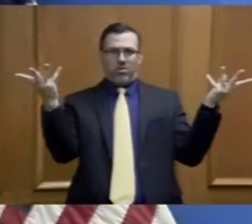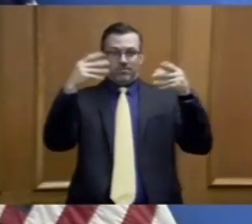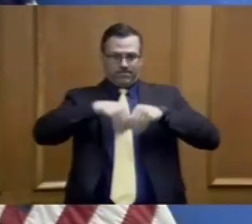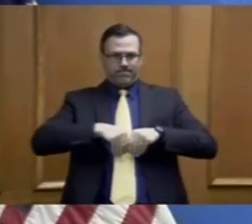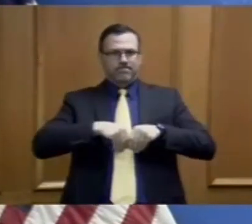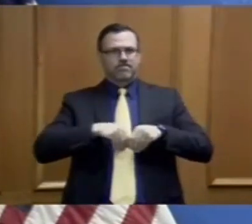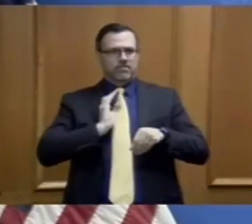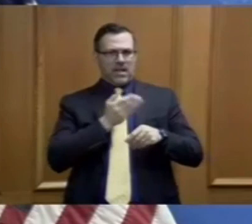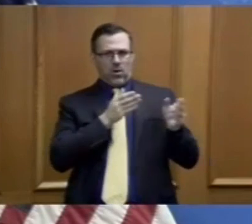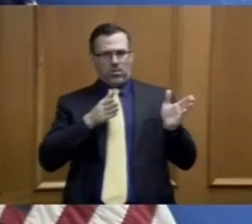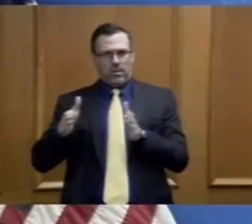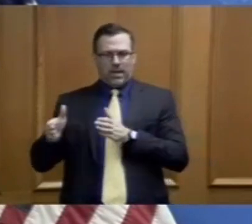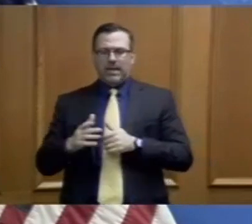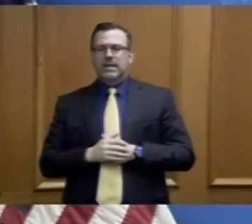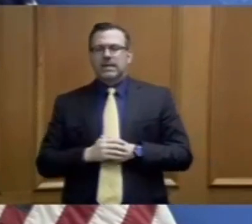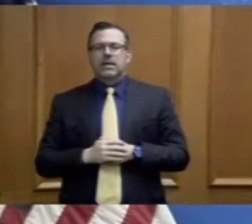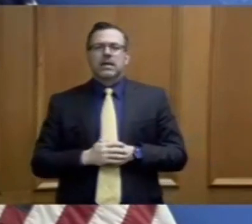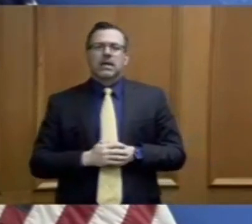strategy of